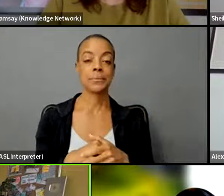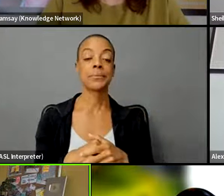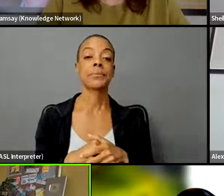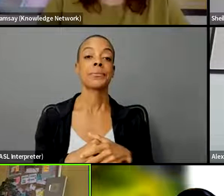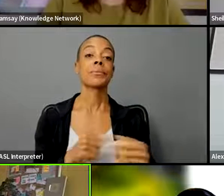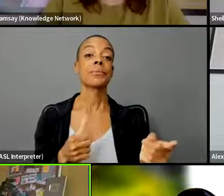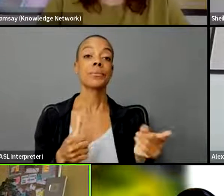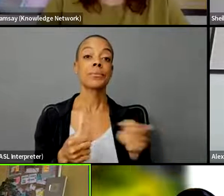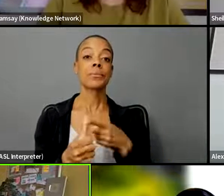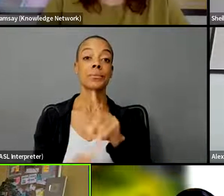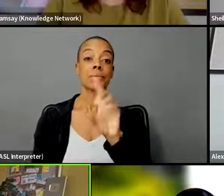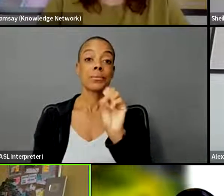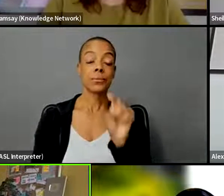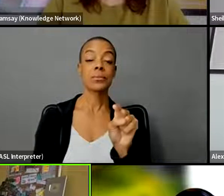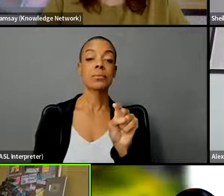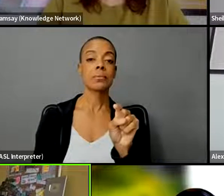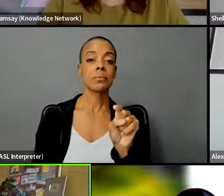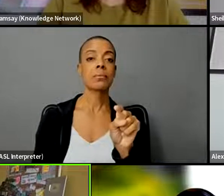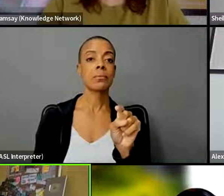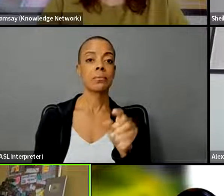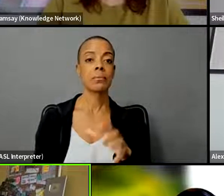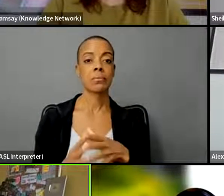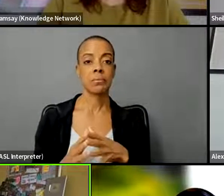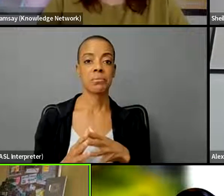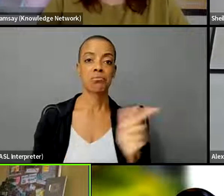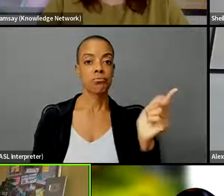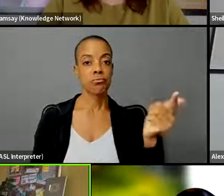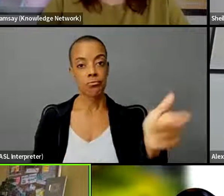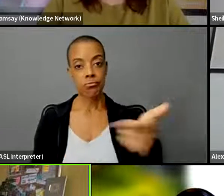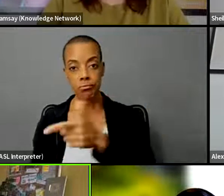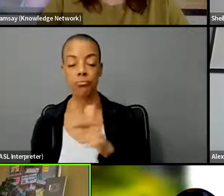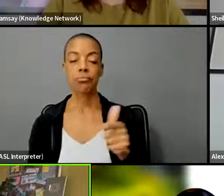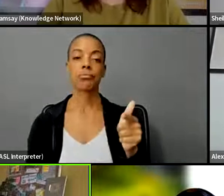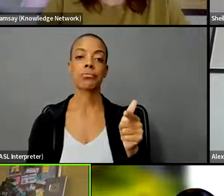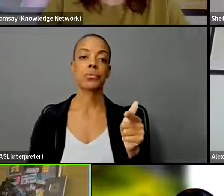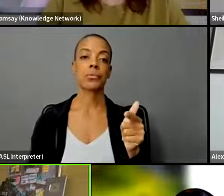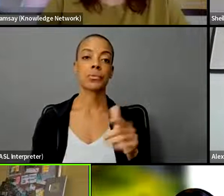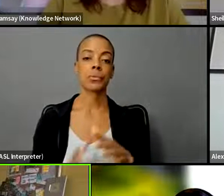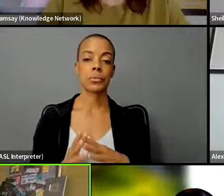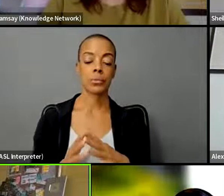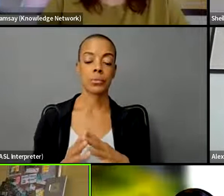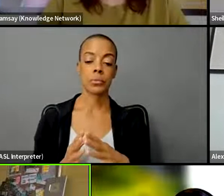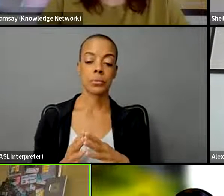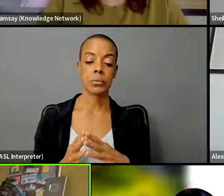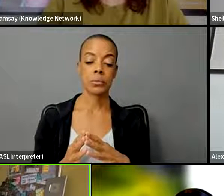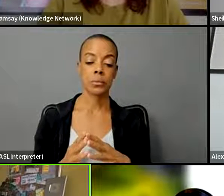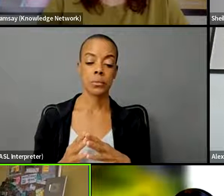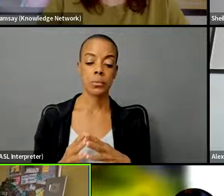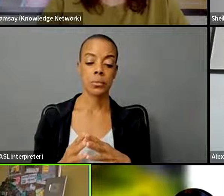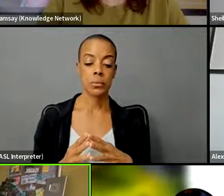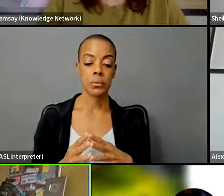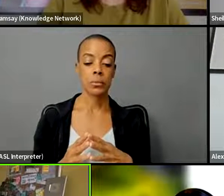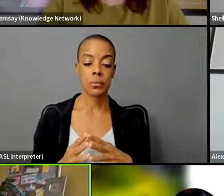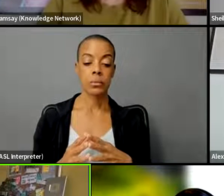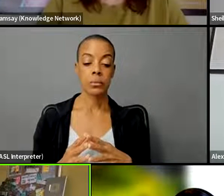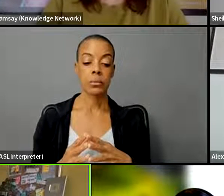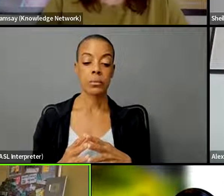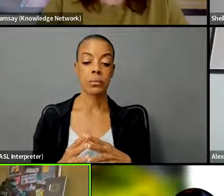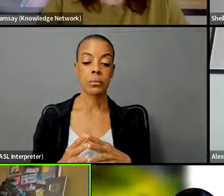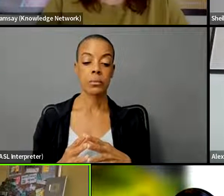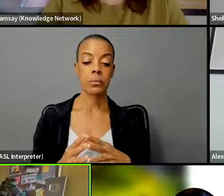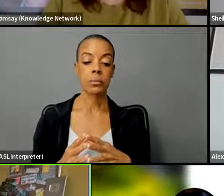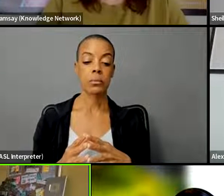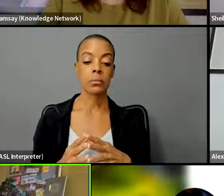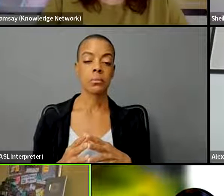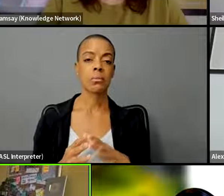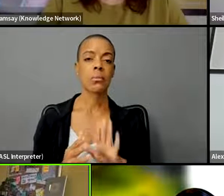to kind of have the first bucket around maybe a bit more of getting a little bit more in depth into the role